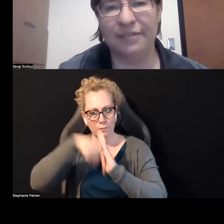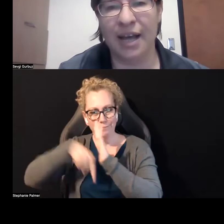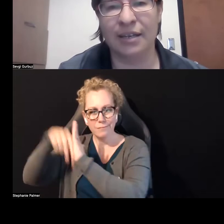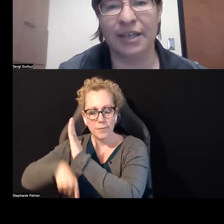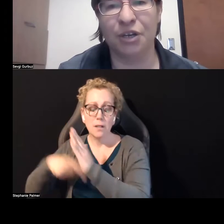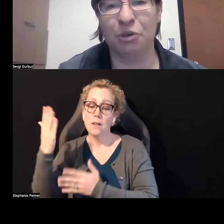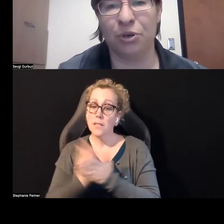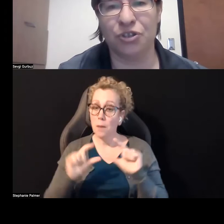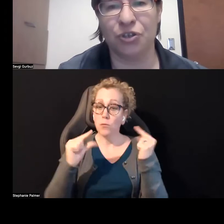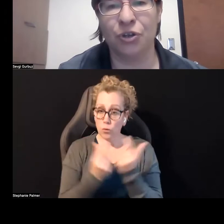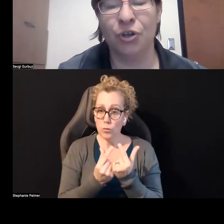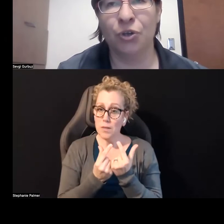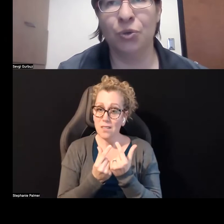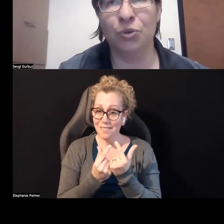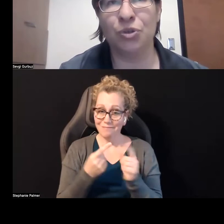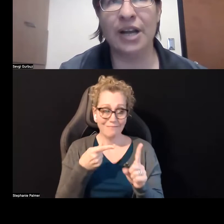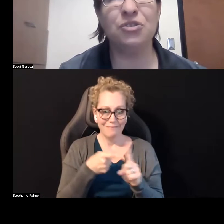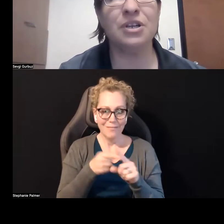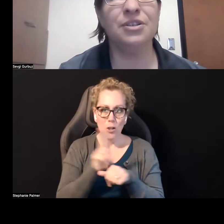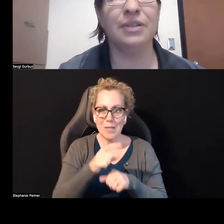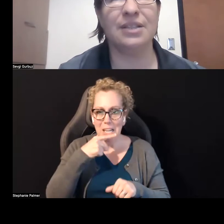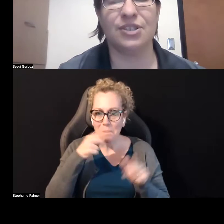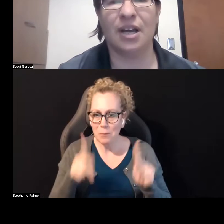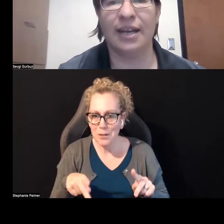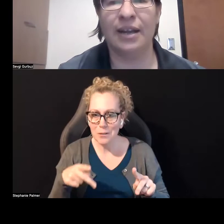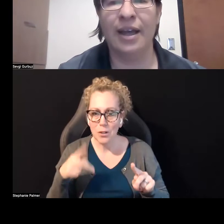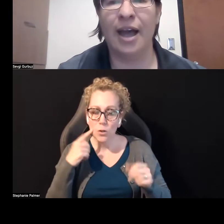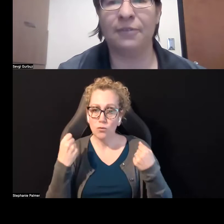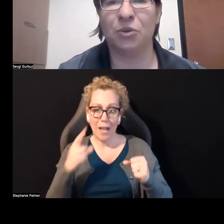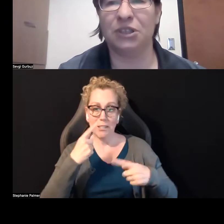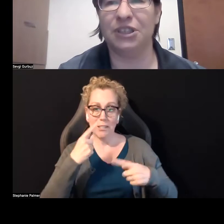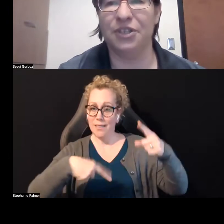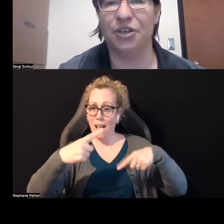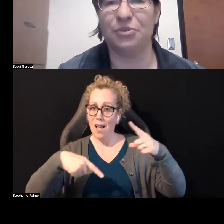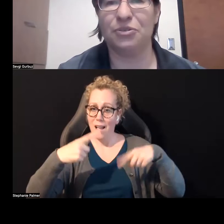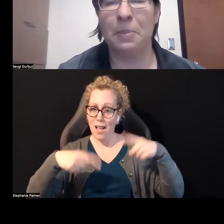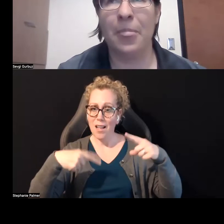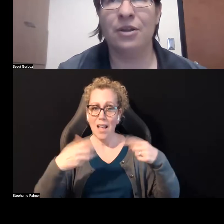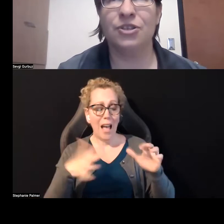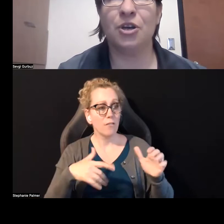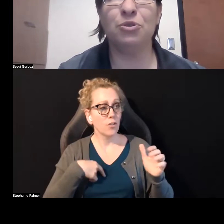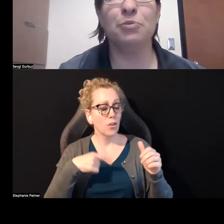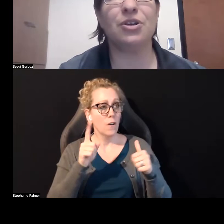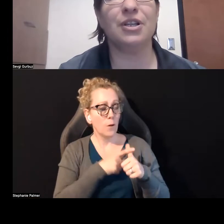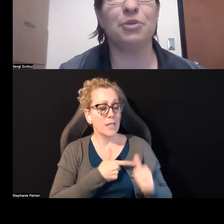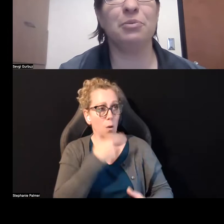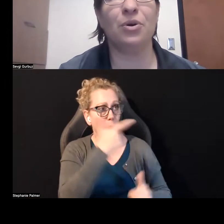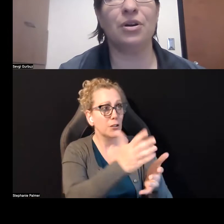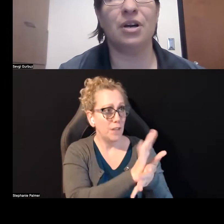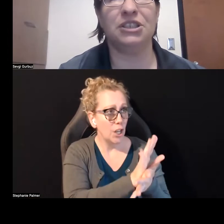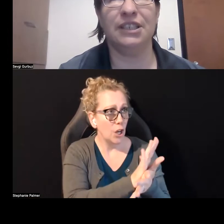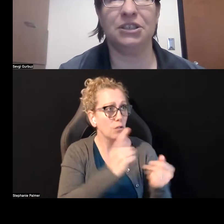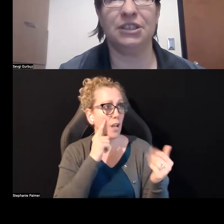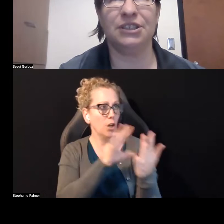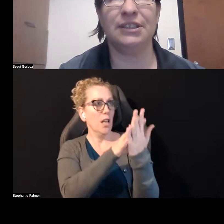is that they've had a hearing person who tries to articulate the sign after watching videos. Some groups are a little bit